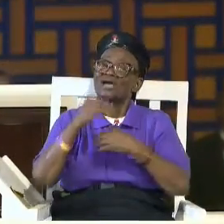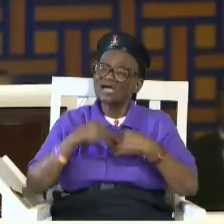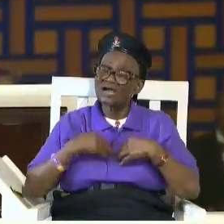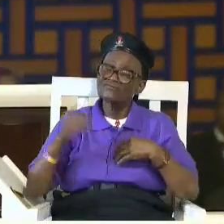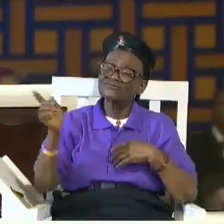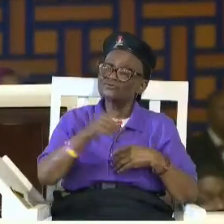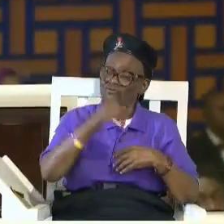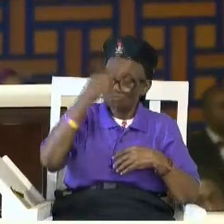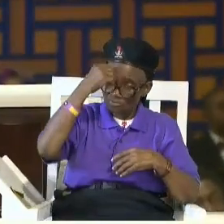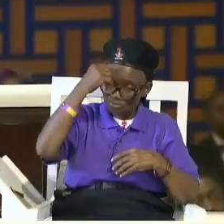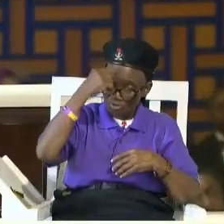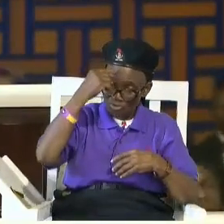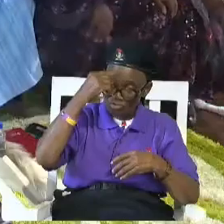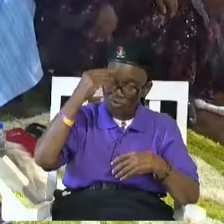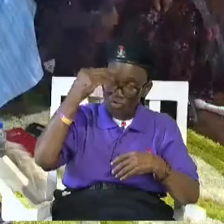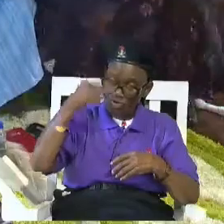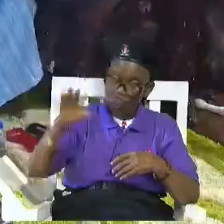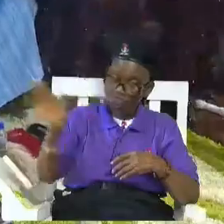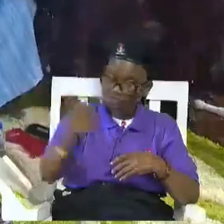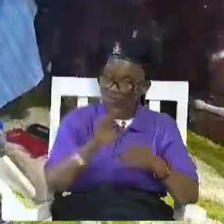Please stand if you can.